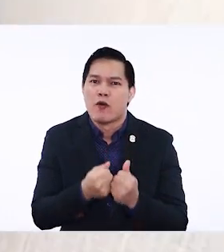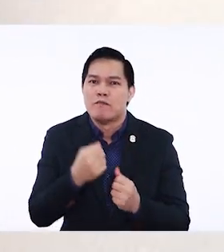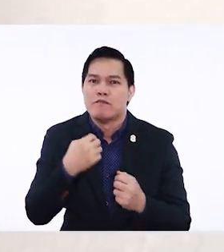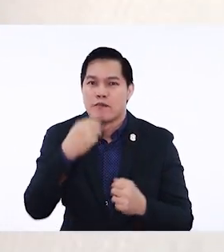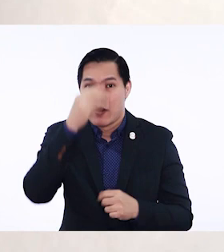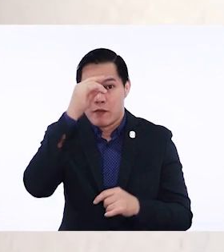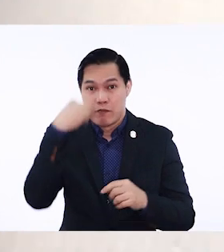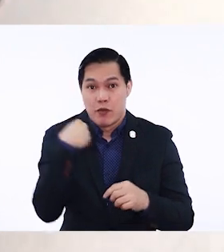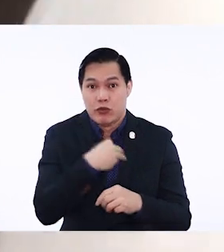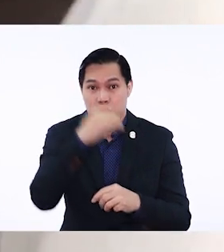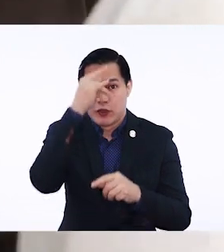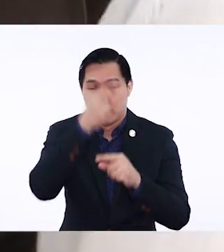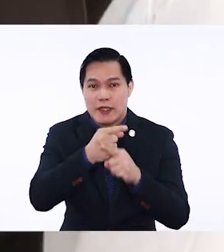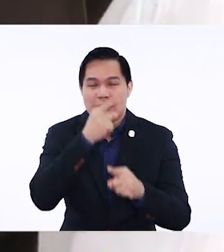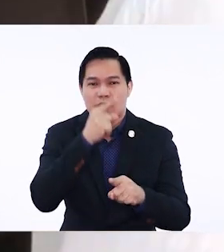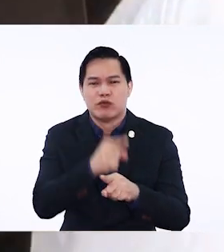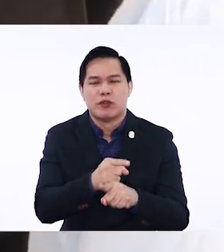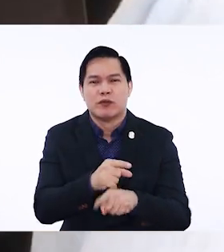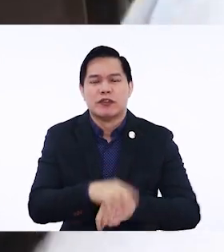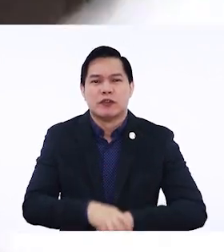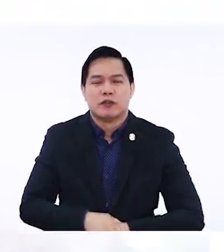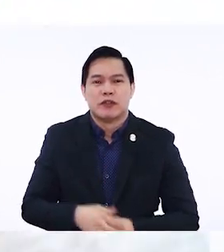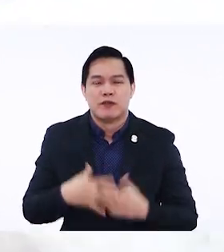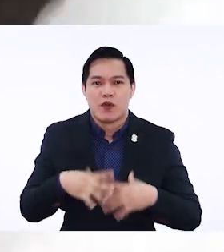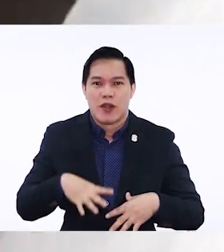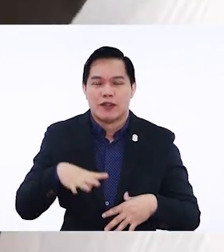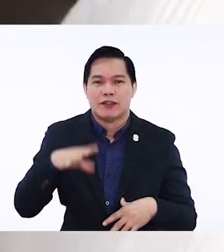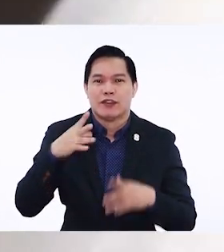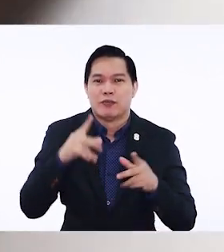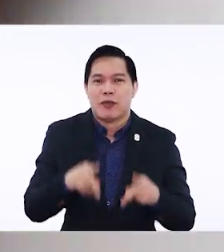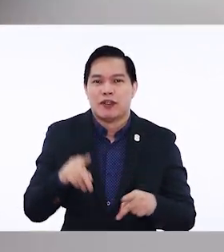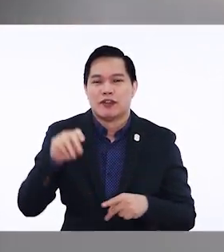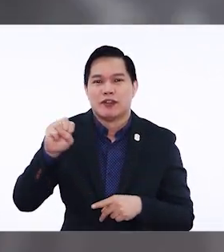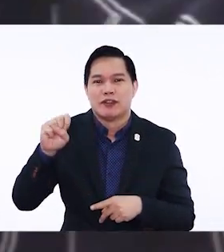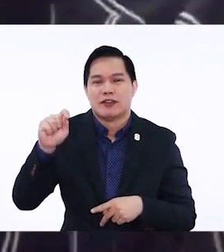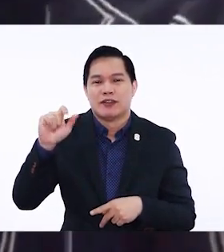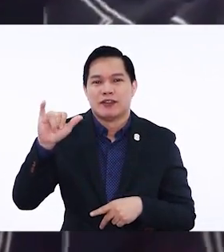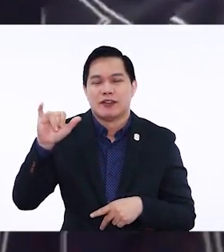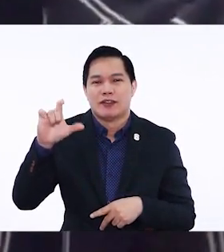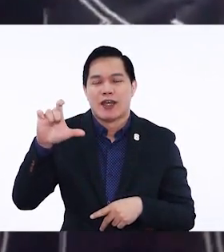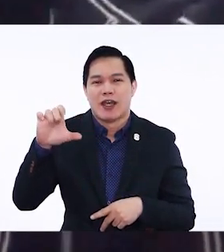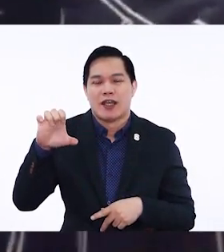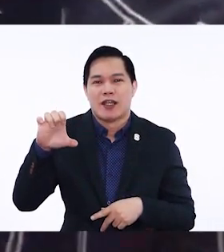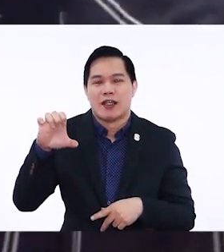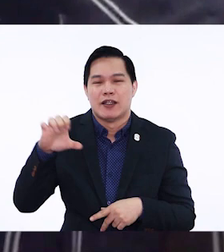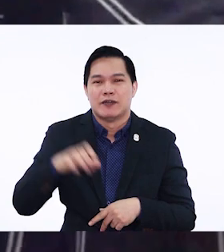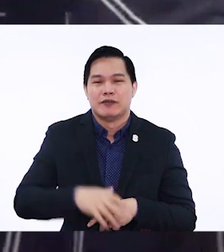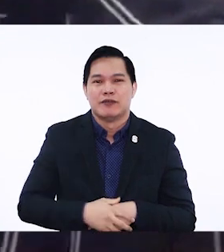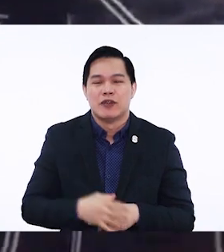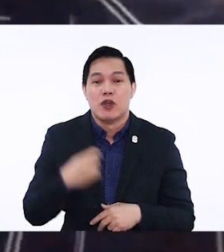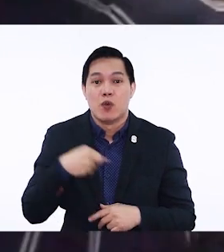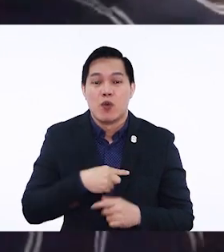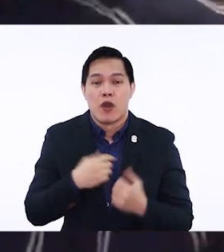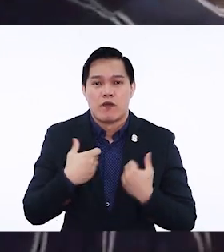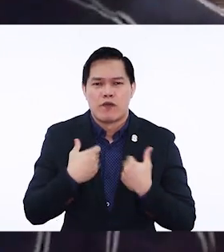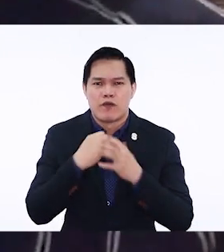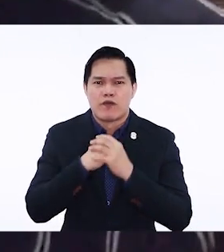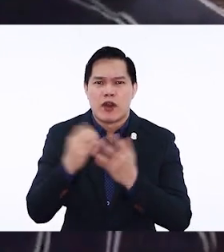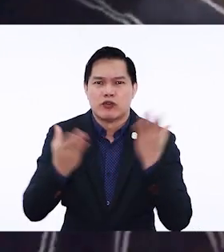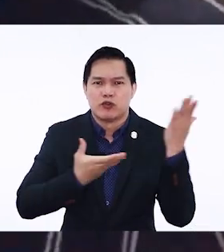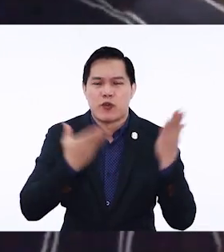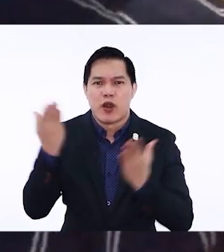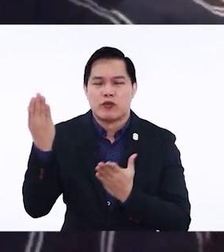still dress properly while exuding their own personal stylistic choices. So we had a proper worship service attire